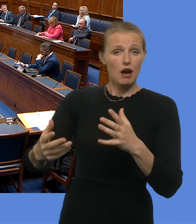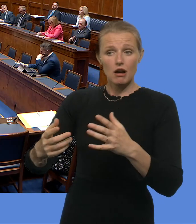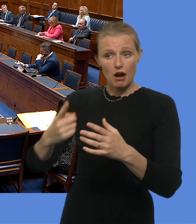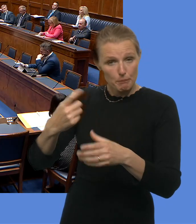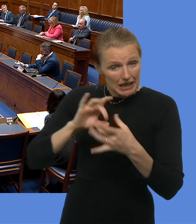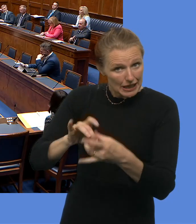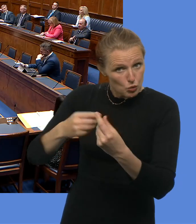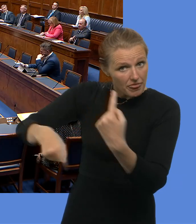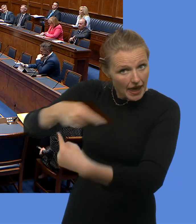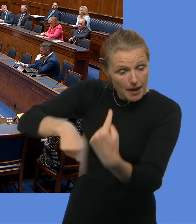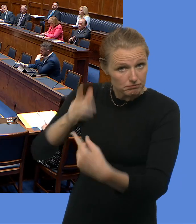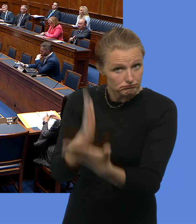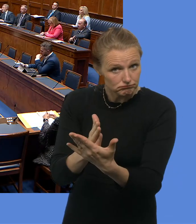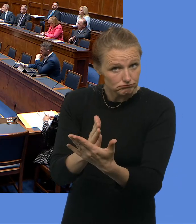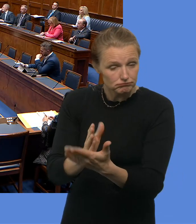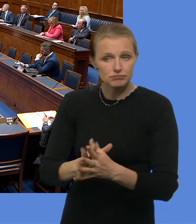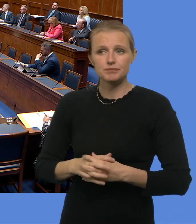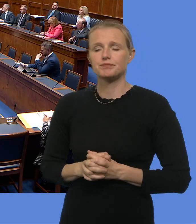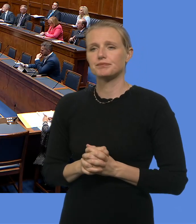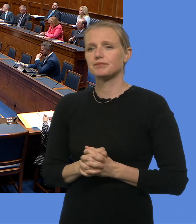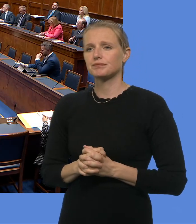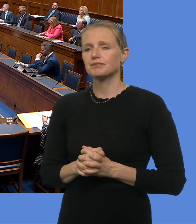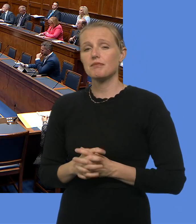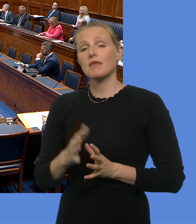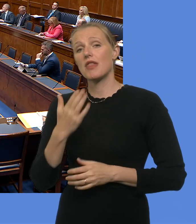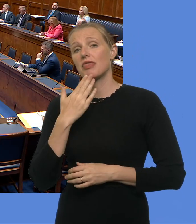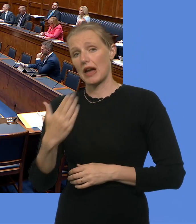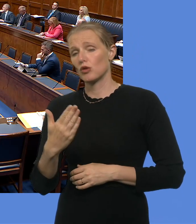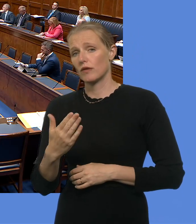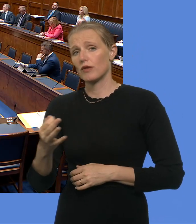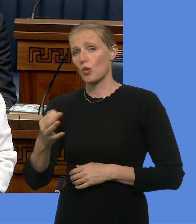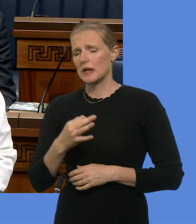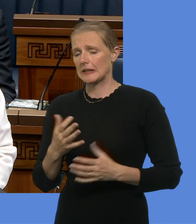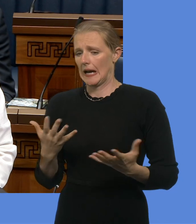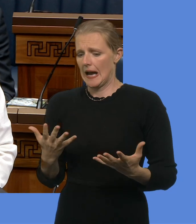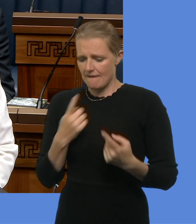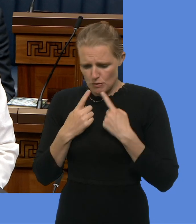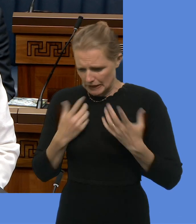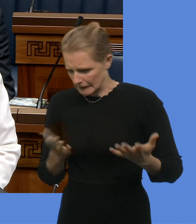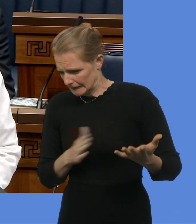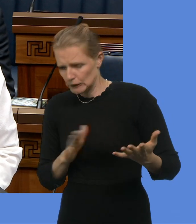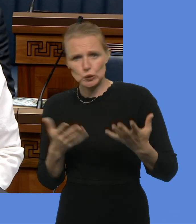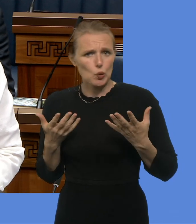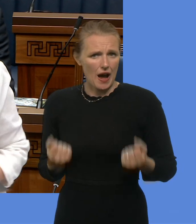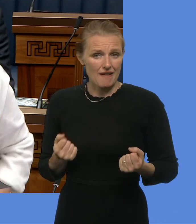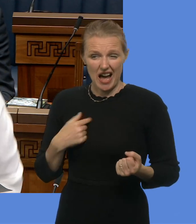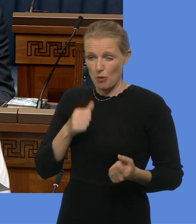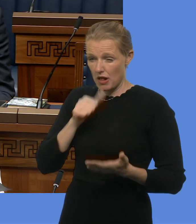Minister. Thank you, Mr Speaker, and I thank the member for the question. I don't have that information available, so we'll come back to the member in